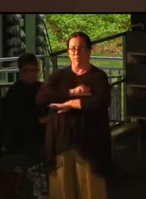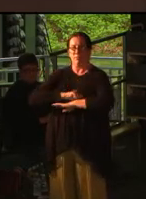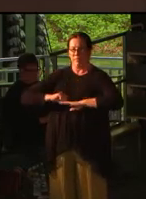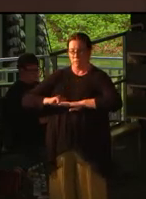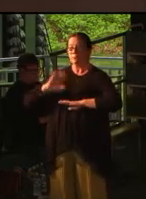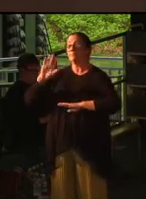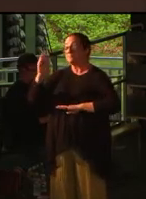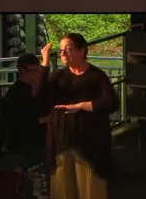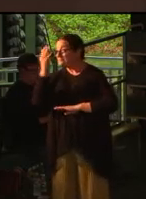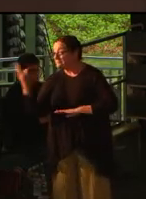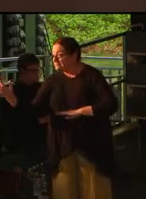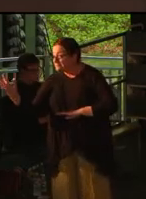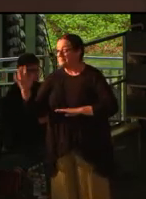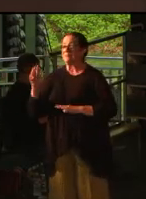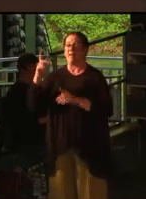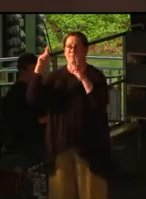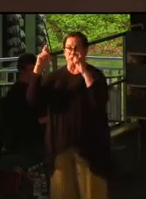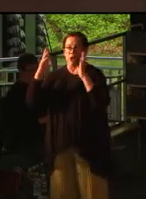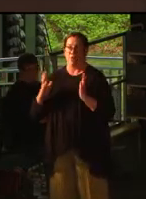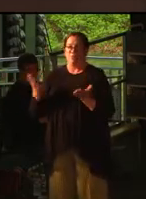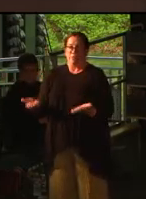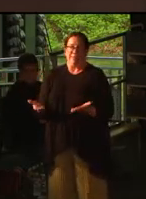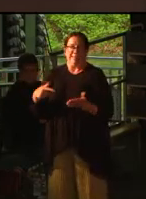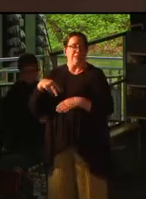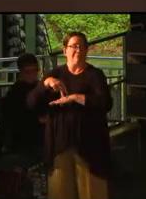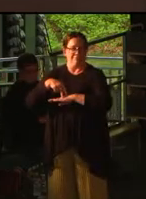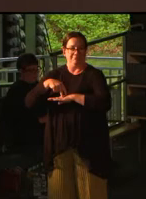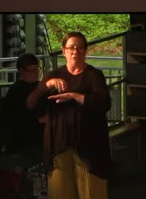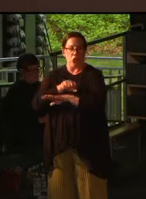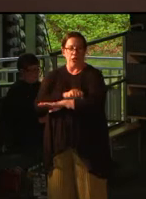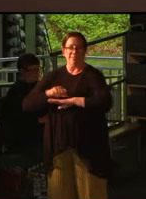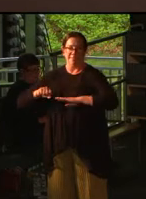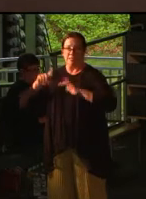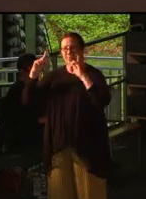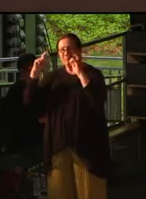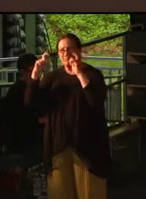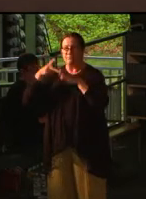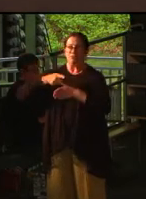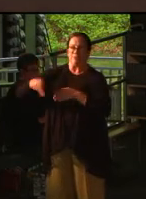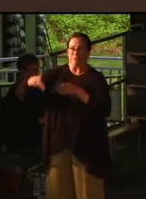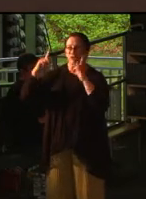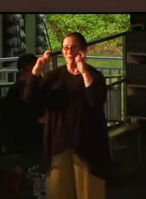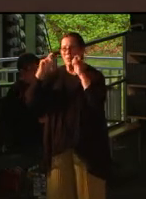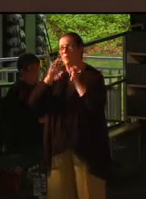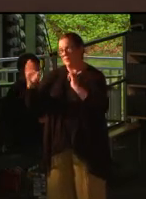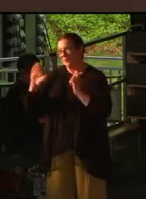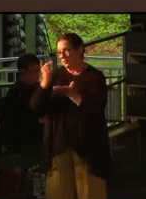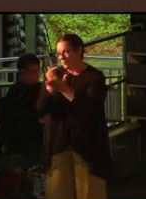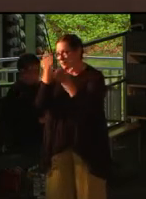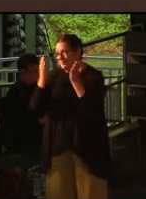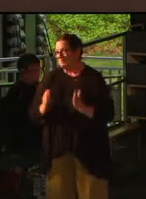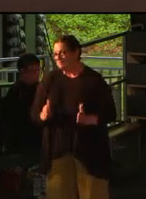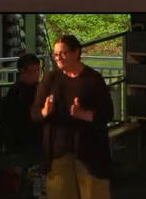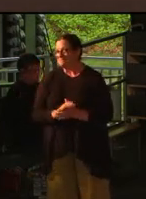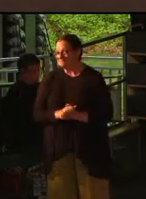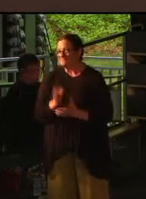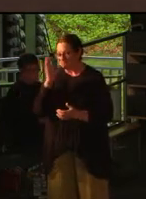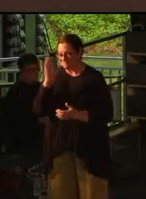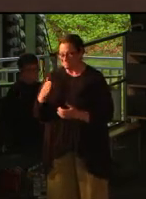college has a photographer on stage to capture professional photos of your